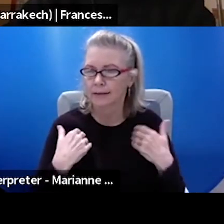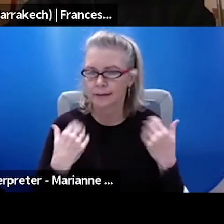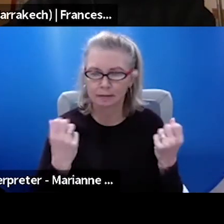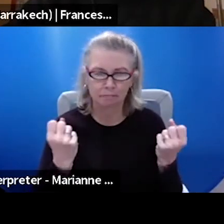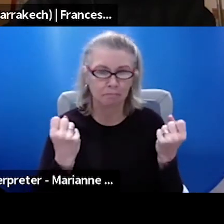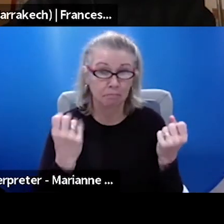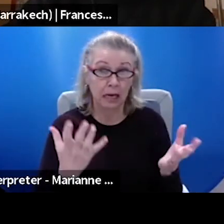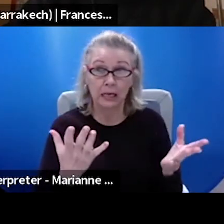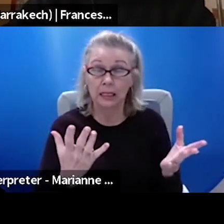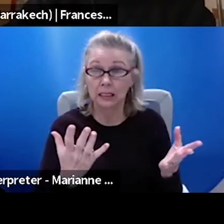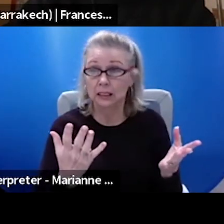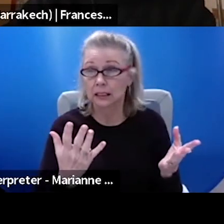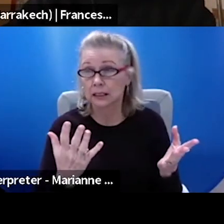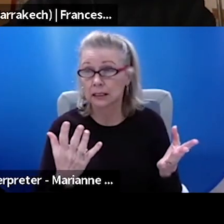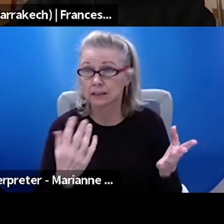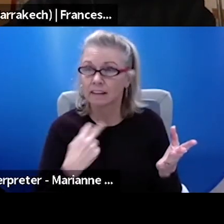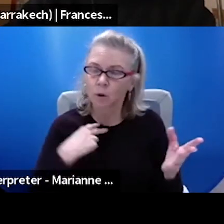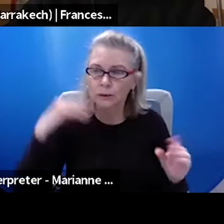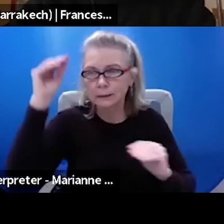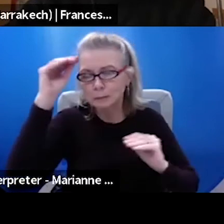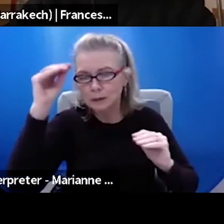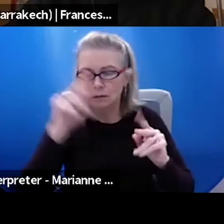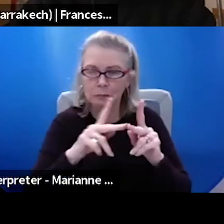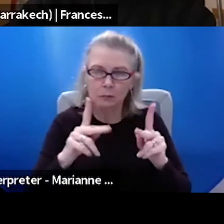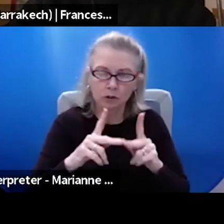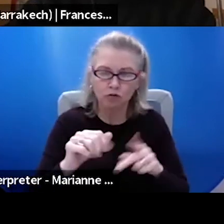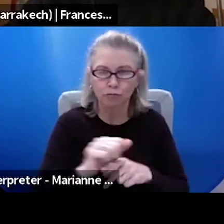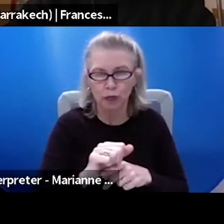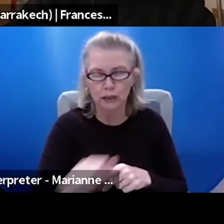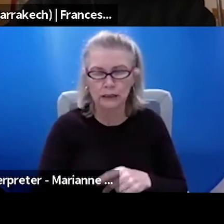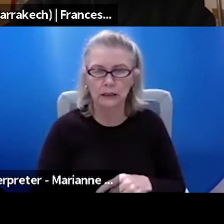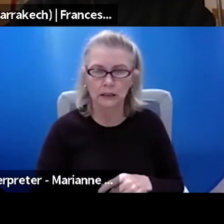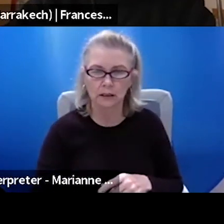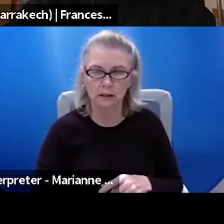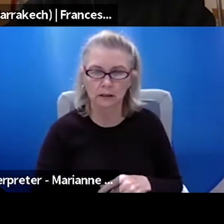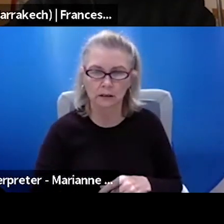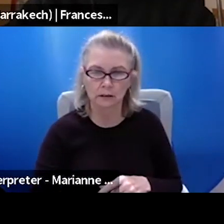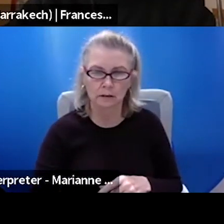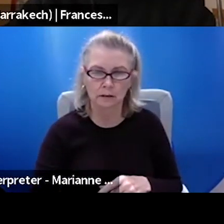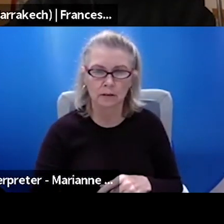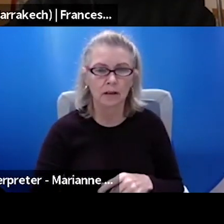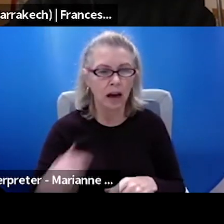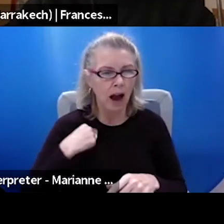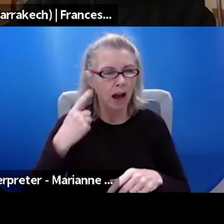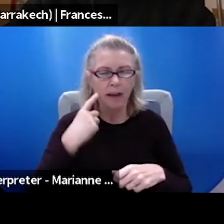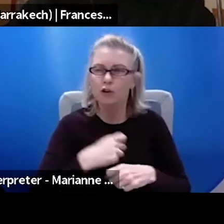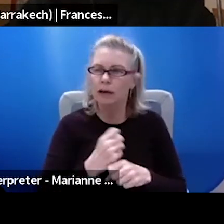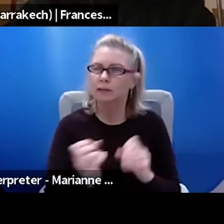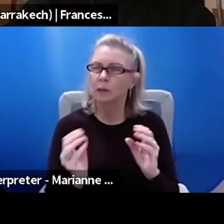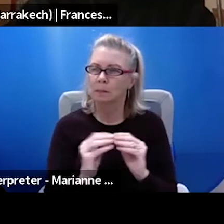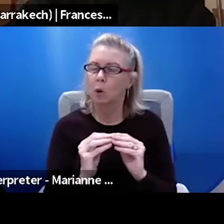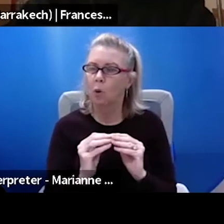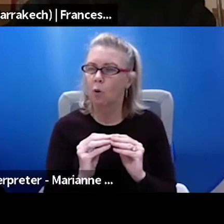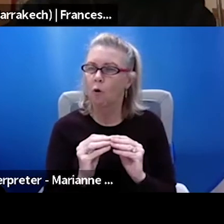of voices and positions and practices that I think does create a more complex and